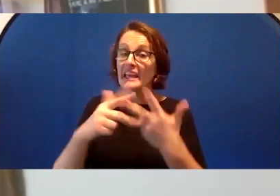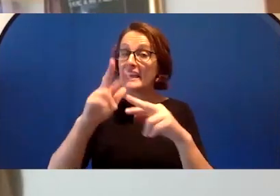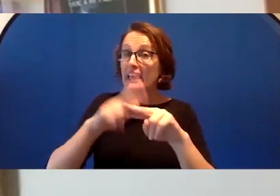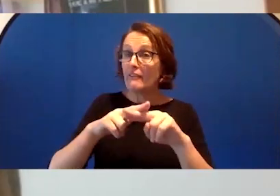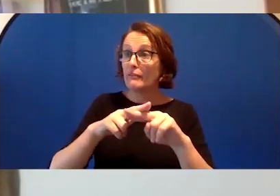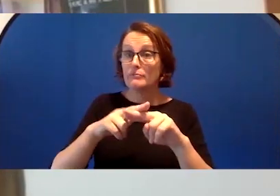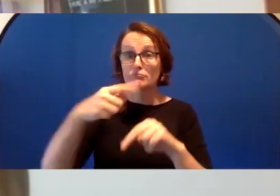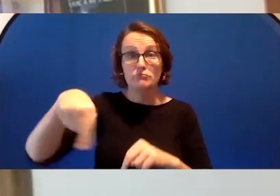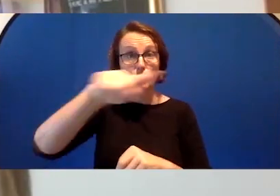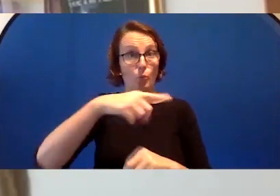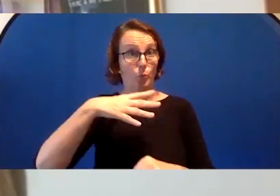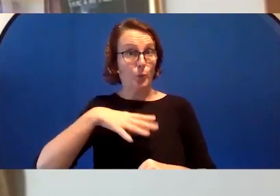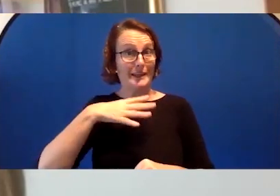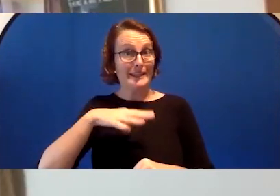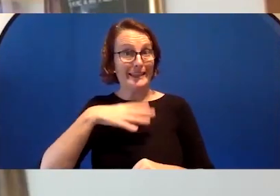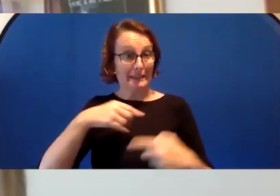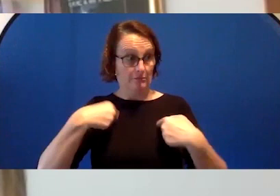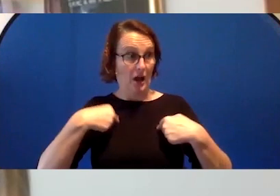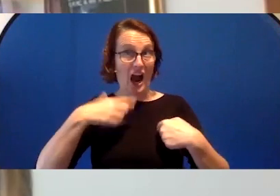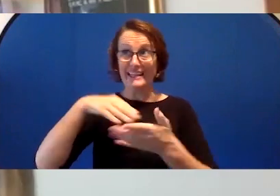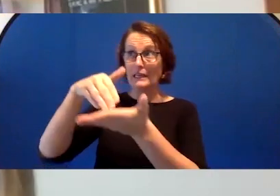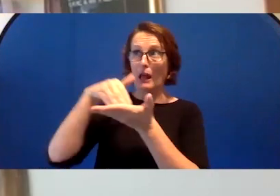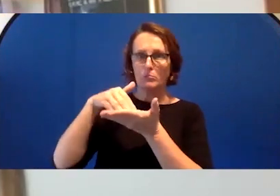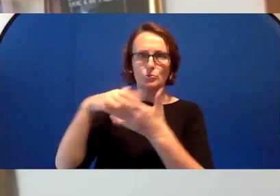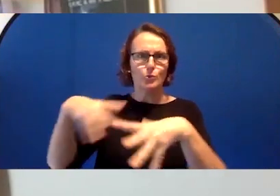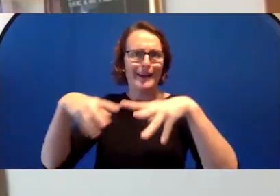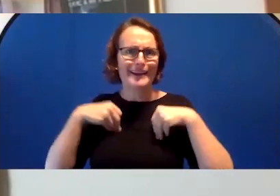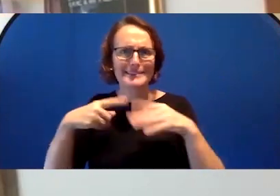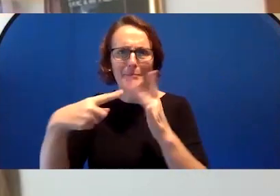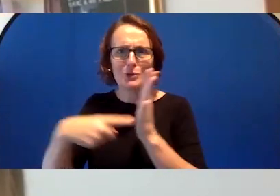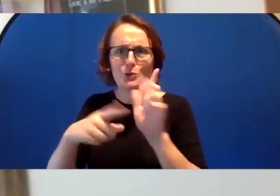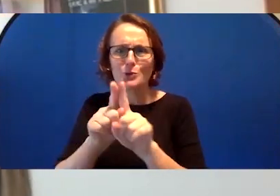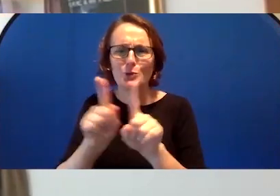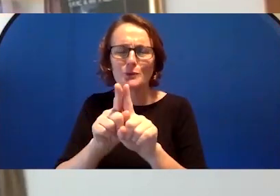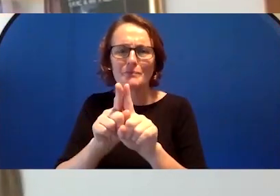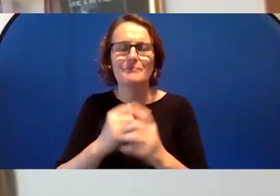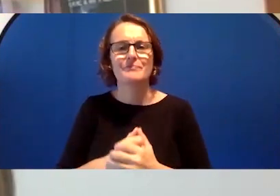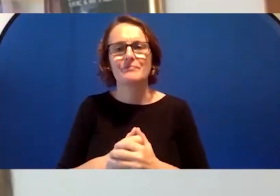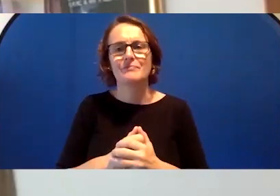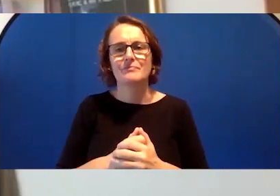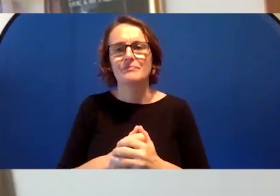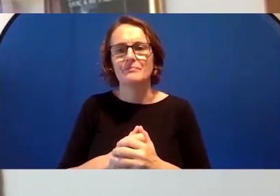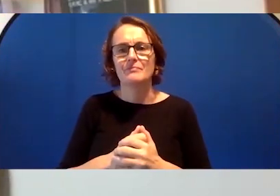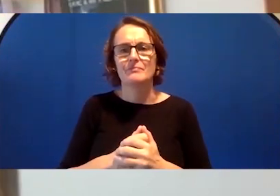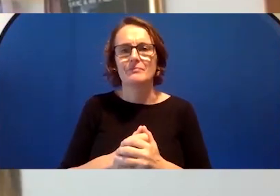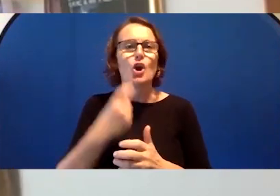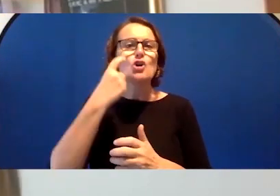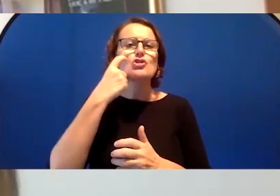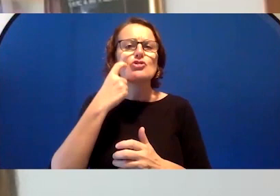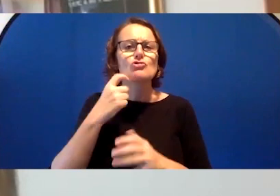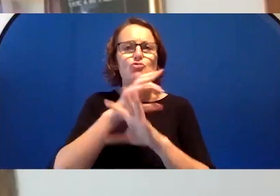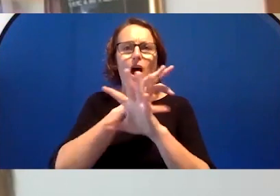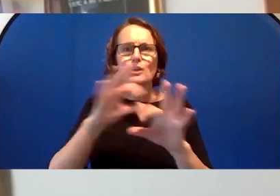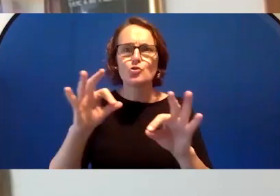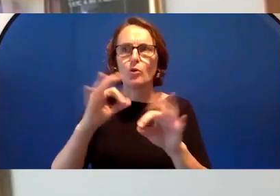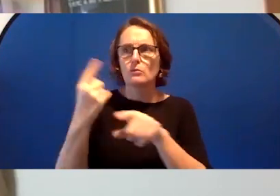help, really actively accepting that as well. If you can too, try not to engage in catastrophizing